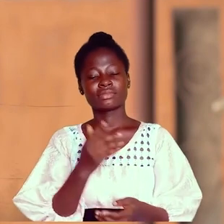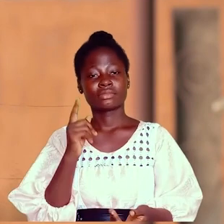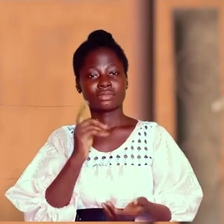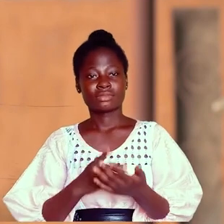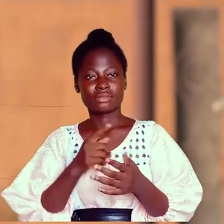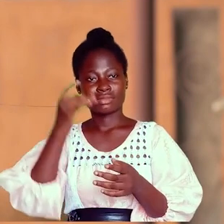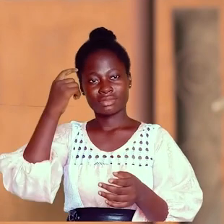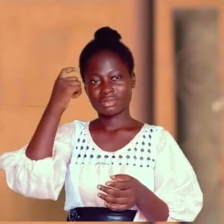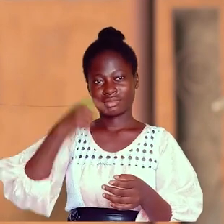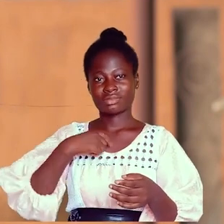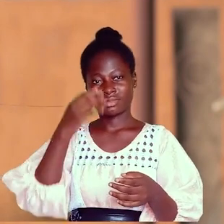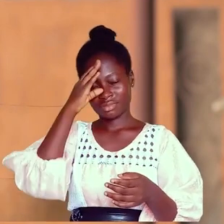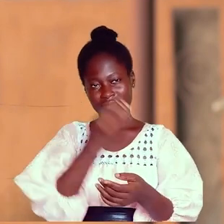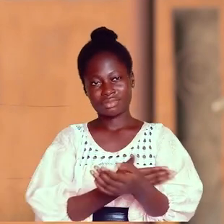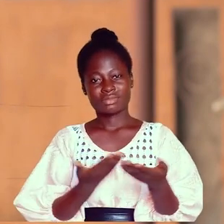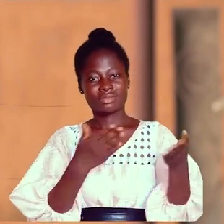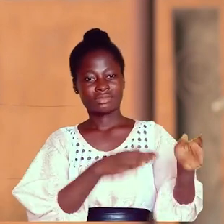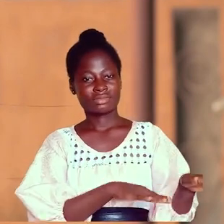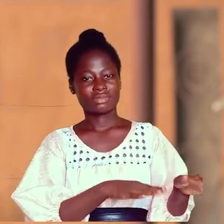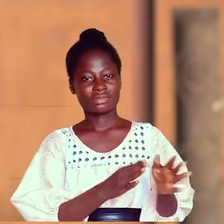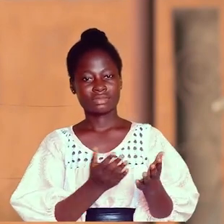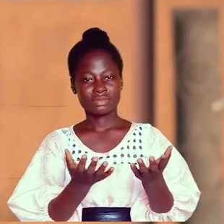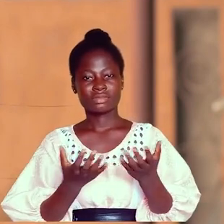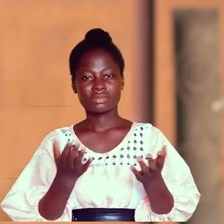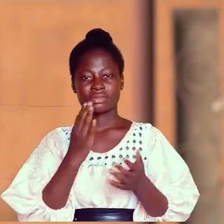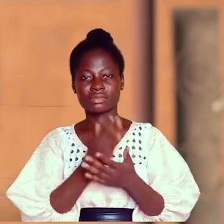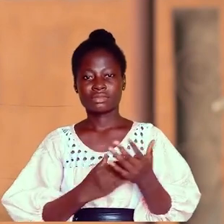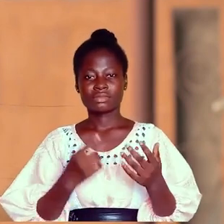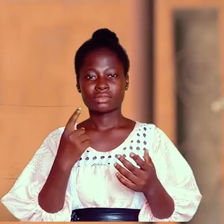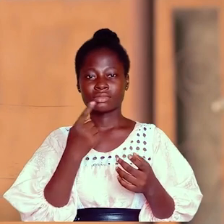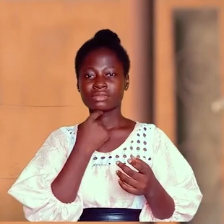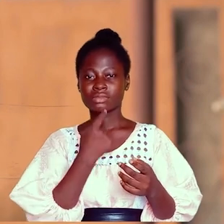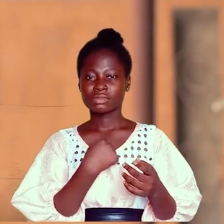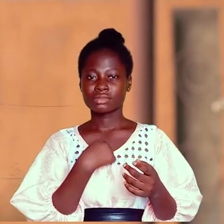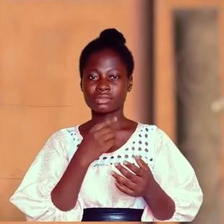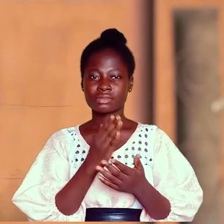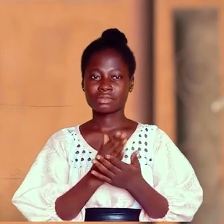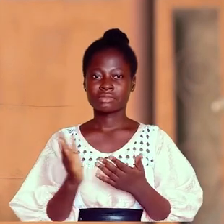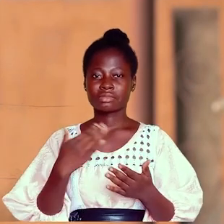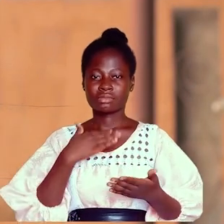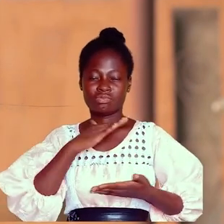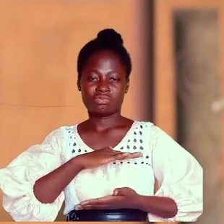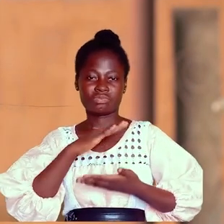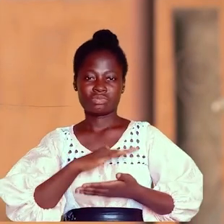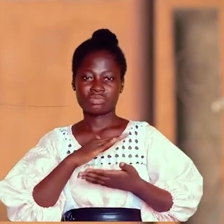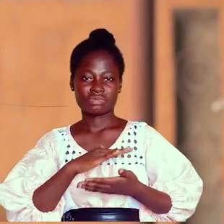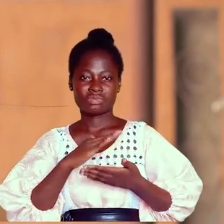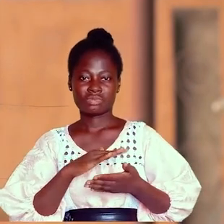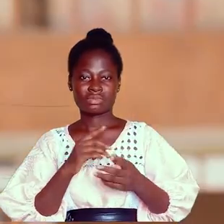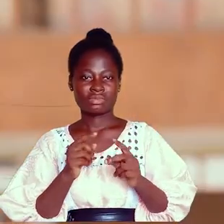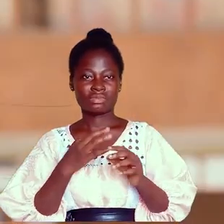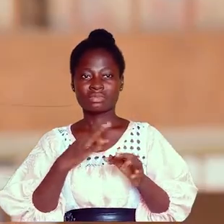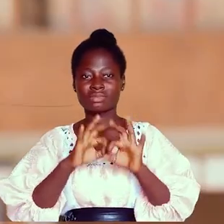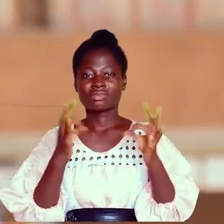I would dream that my son is dead and so many things. So I wanted somebody to just tell me something to cool me down. But my family were